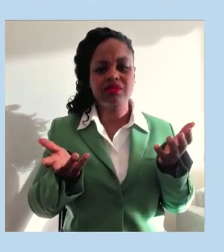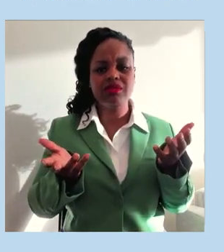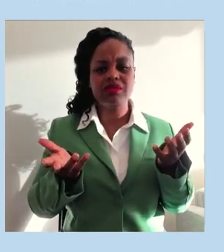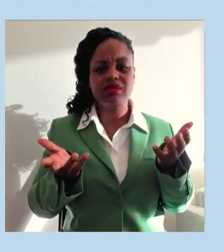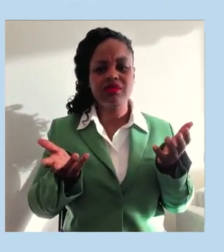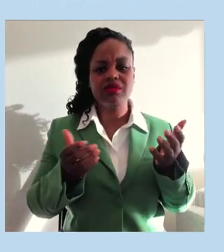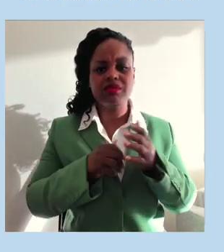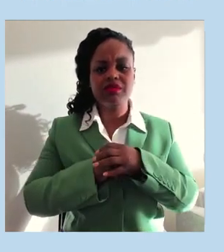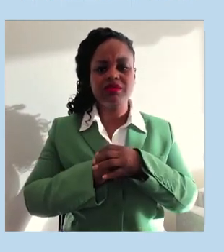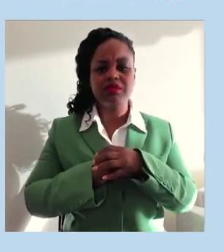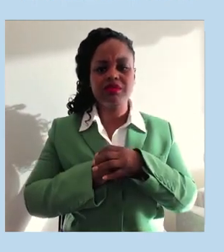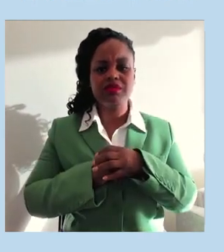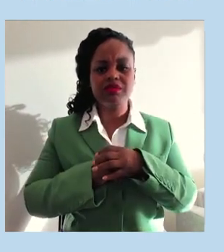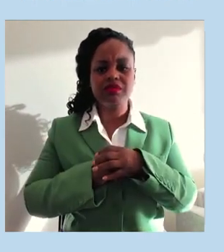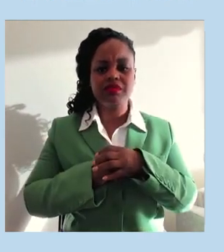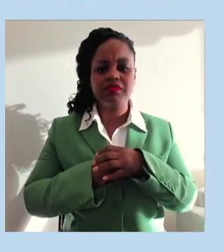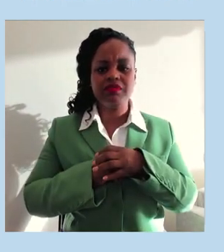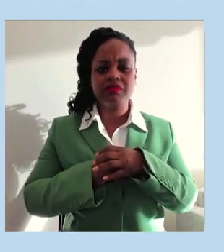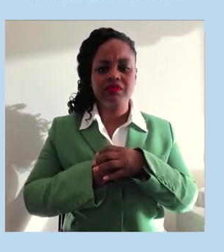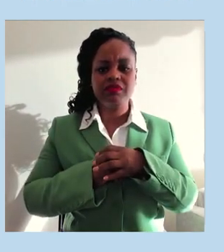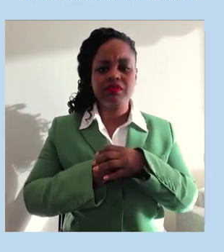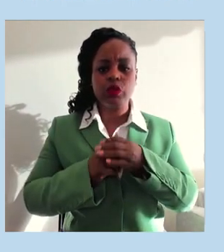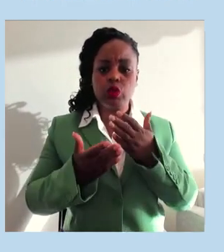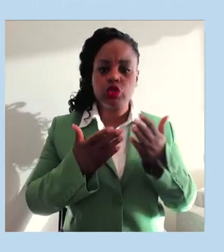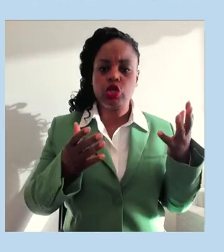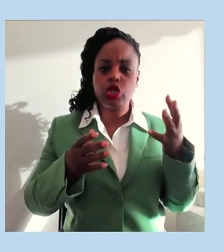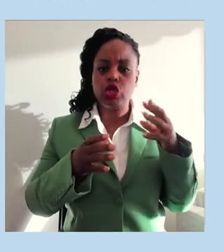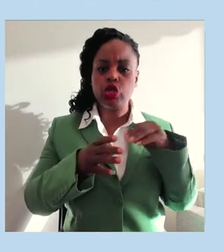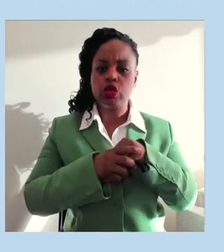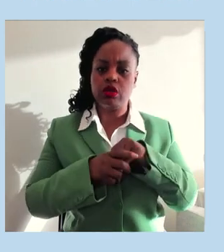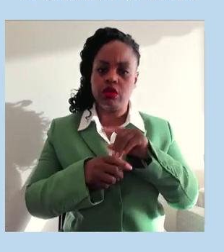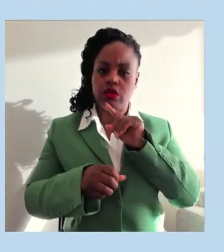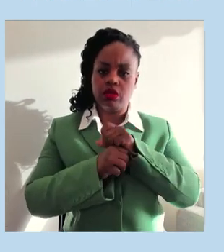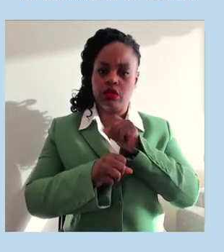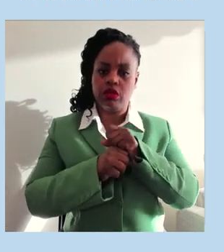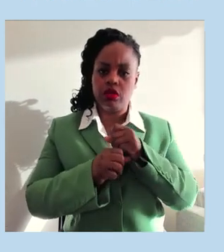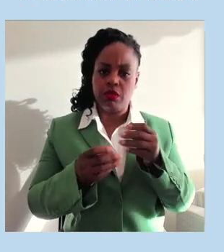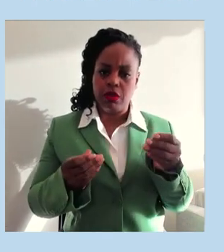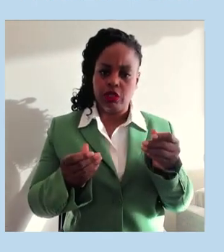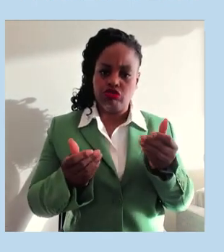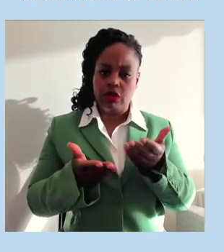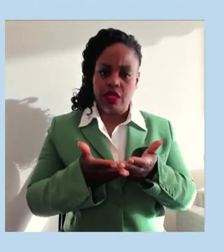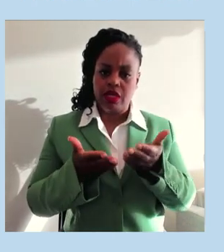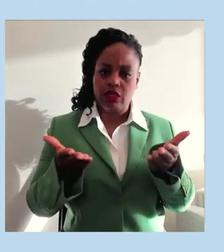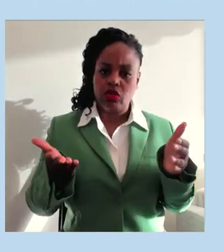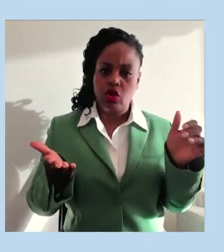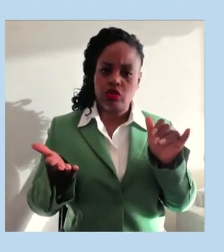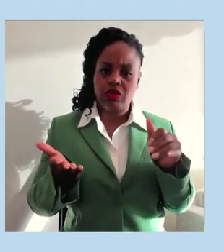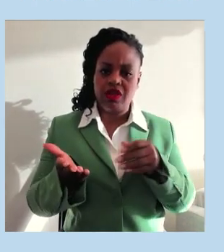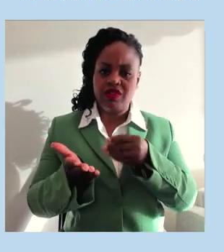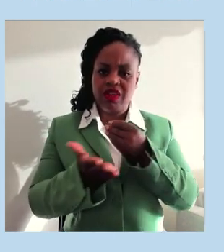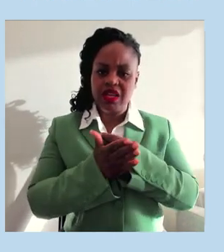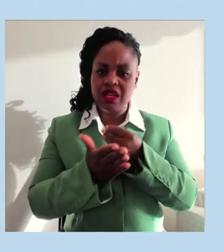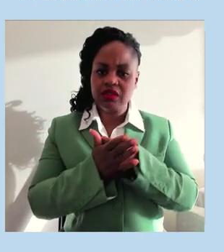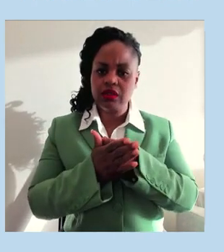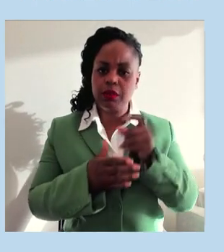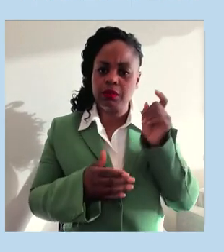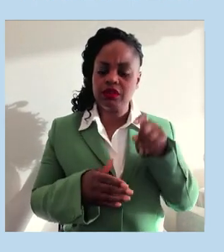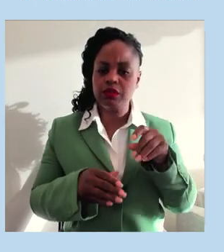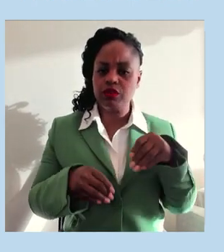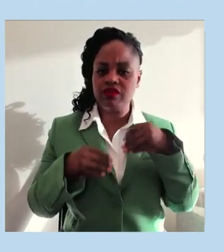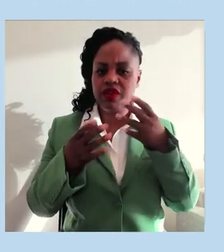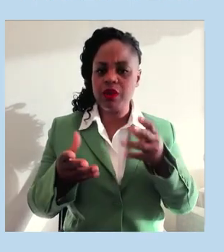Resources which include materials and financial support must be provided to the women's groups and other community-based